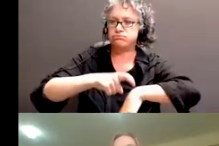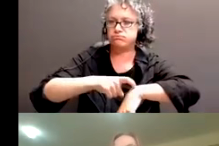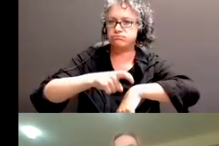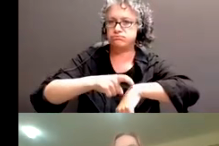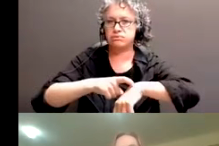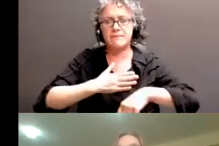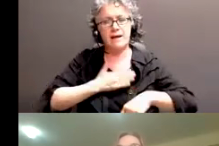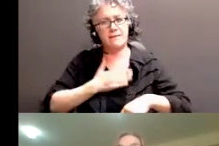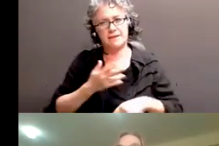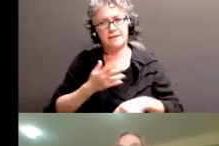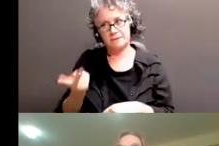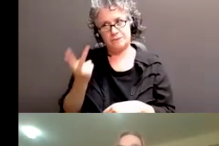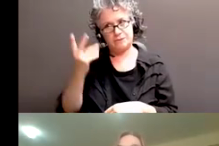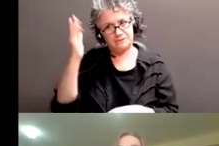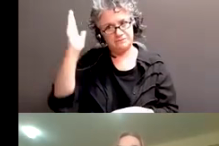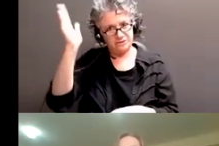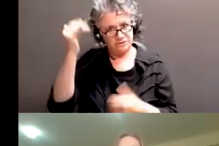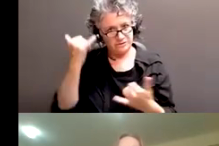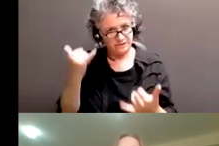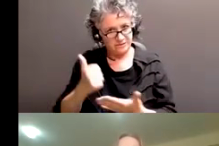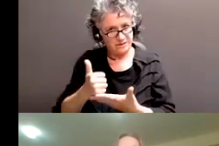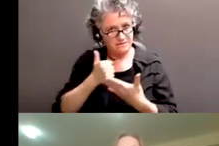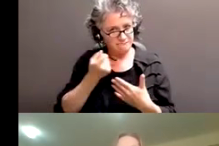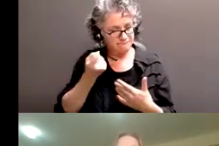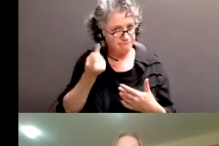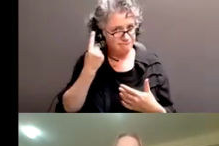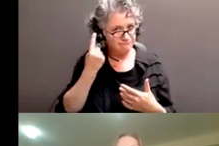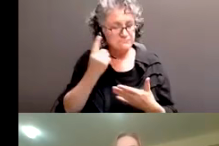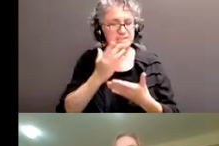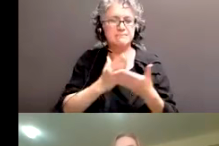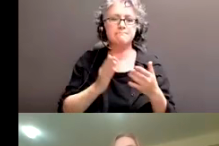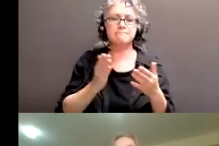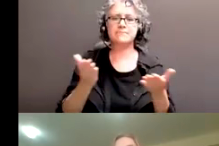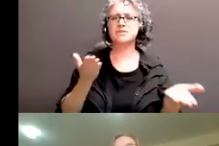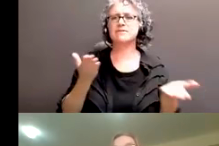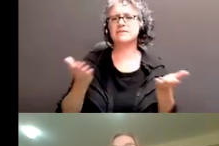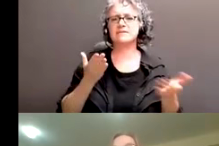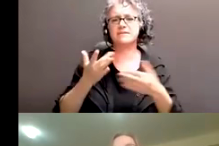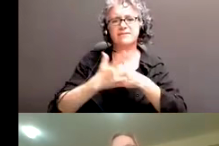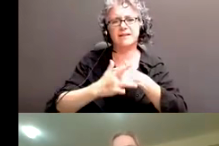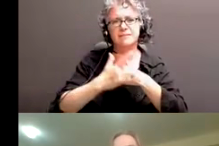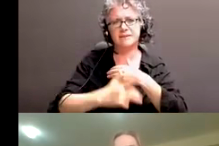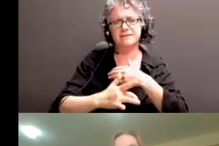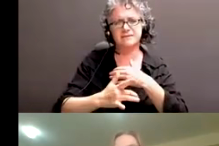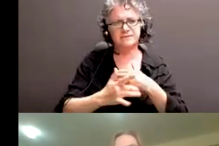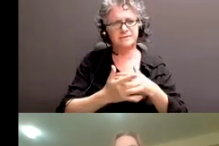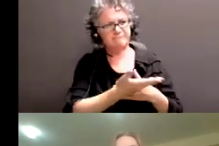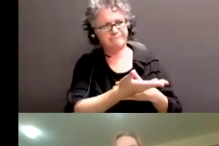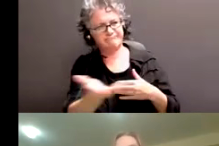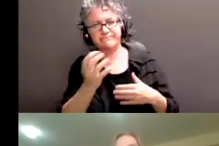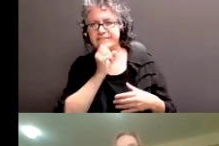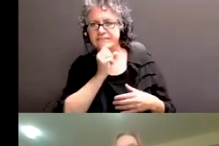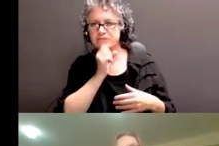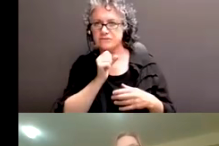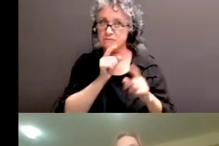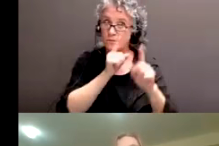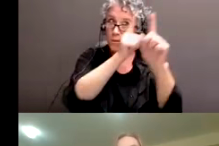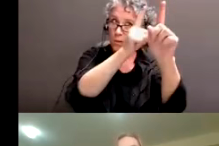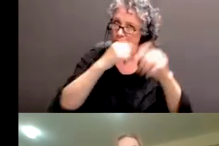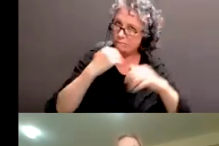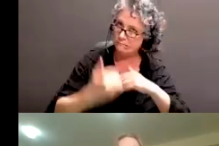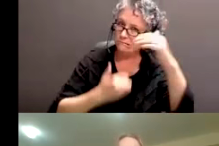here today to help us understand some of the services that are available to seniors as we move towards that goal. Our first speaker